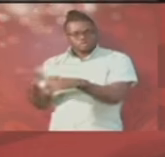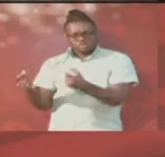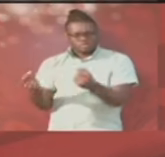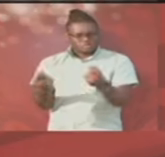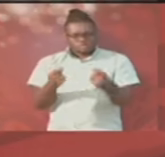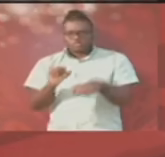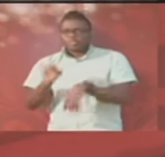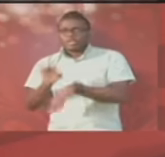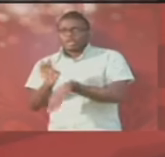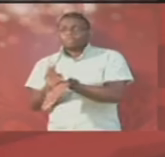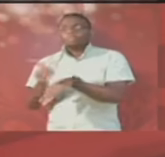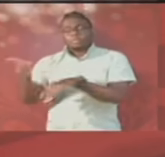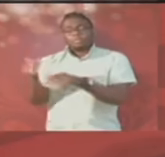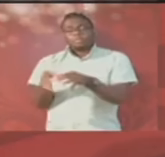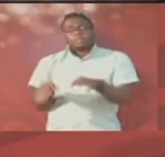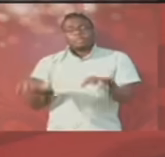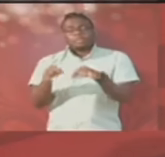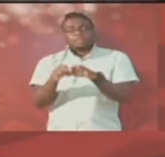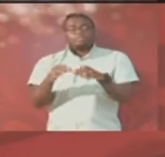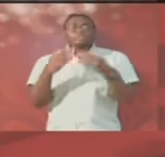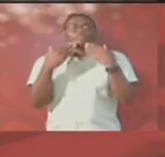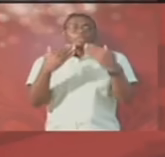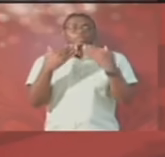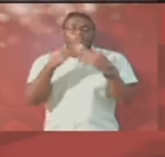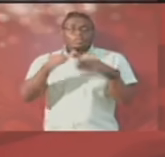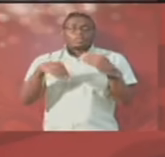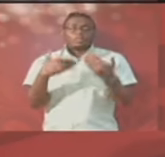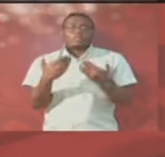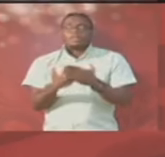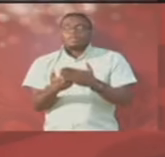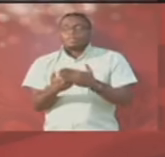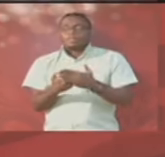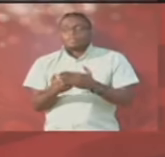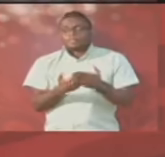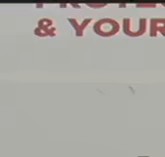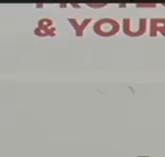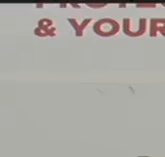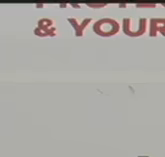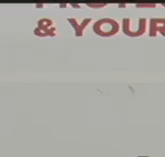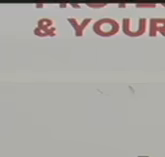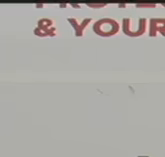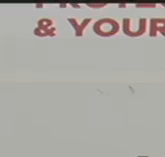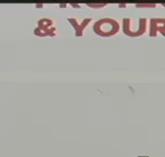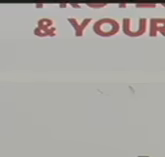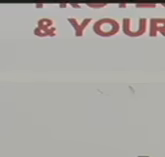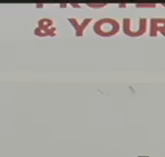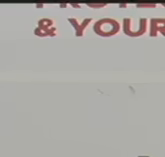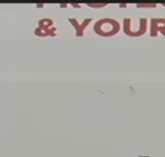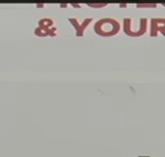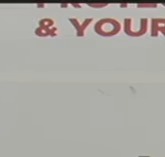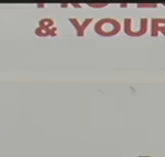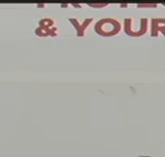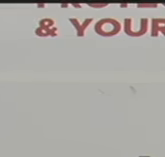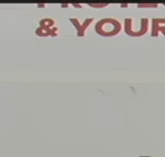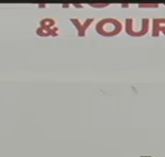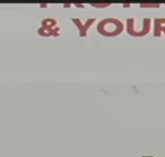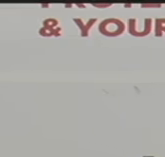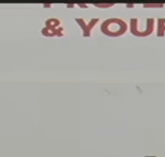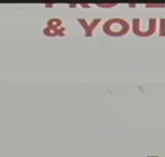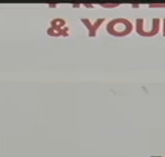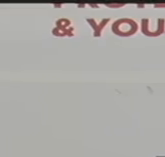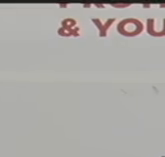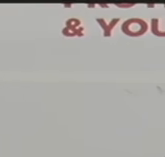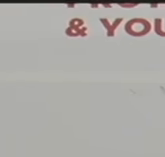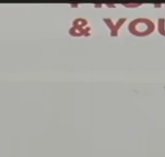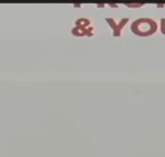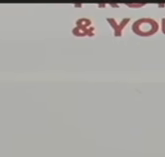to recognize those efforts as well. So thank you all very much. I'll hand back over to Mr. Alexander. And we certainly thank you, Mr. C Ramsey,